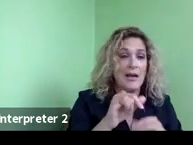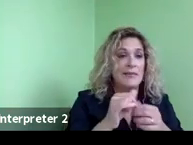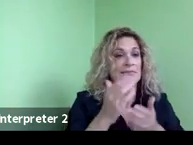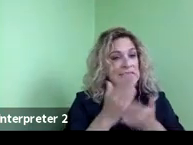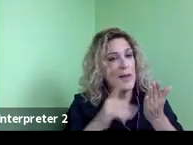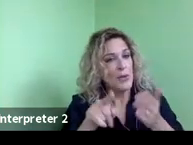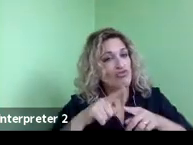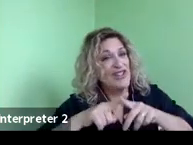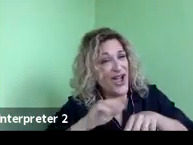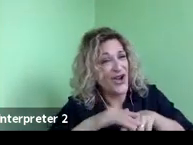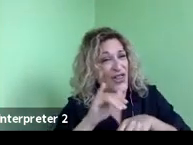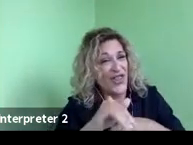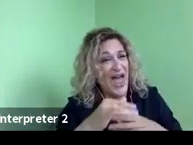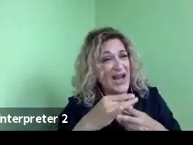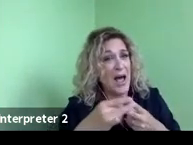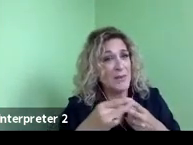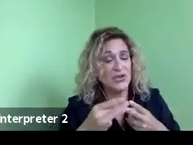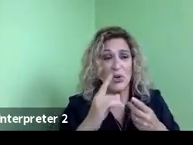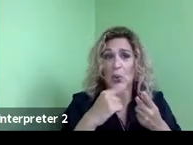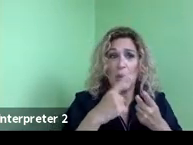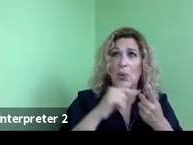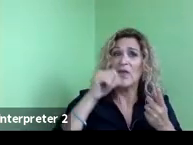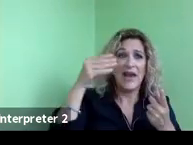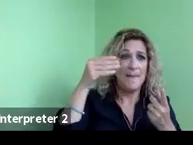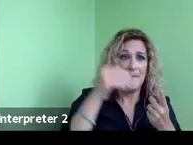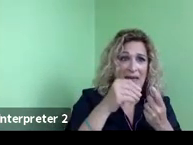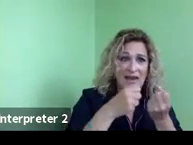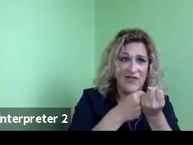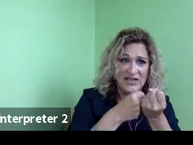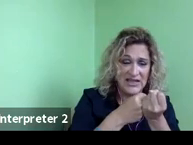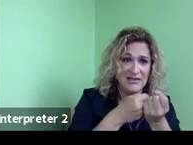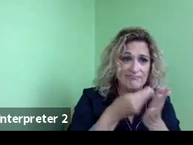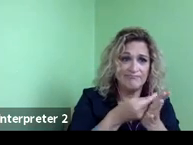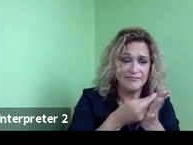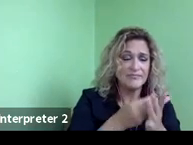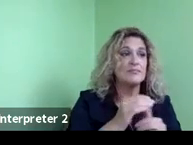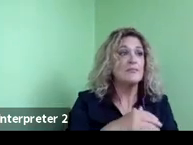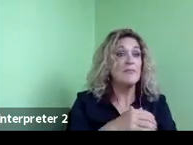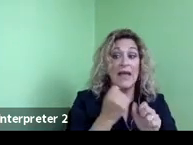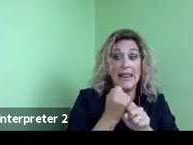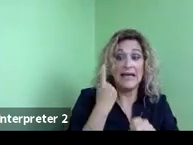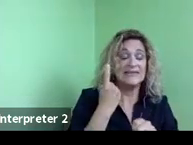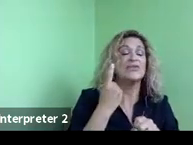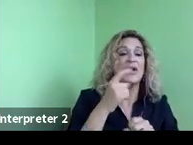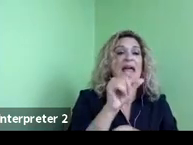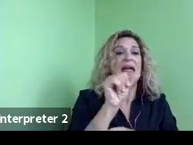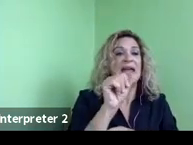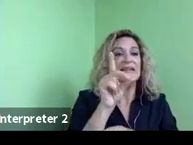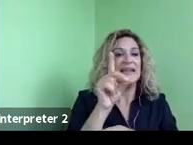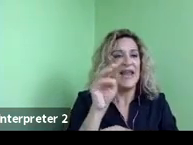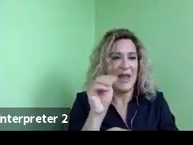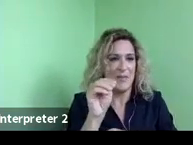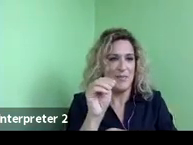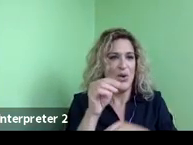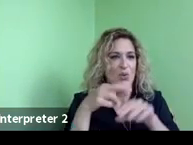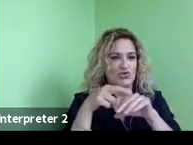these laws were made effective in April of last year, and ADM was released in June 14th. So